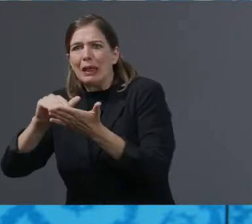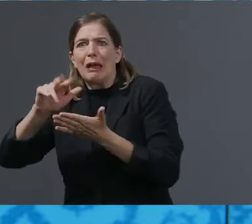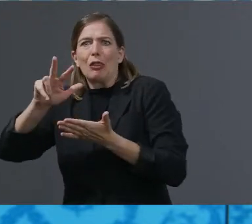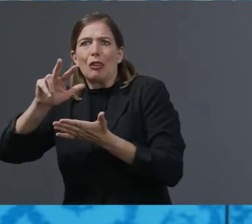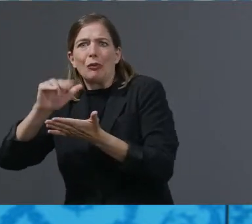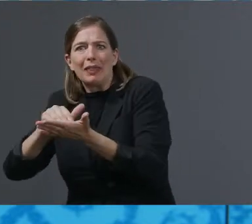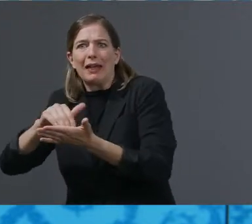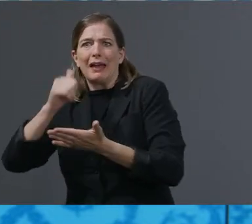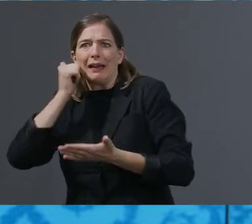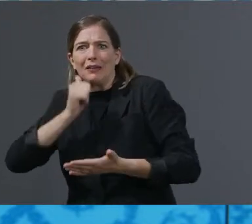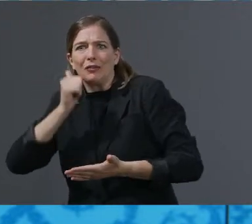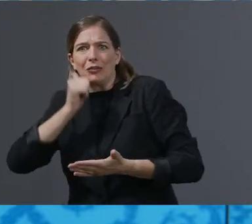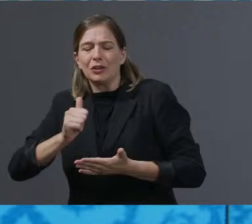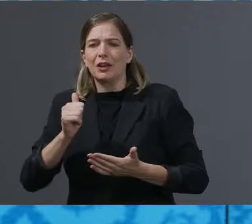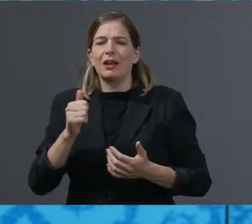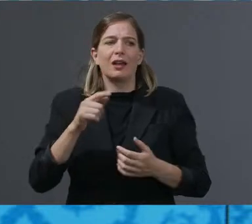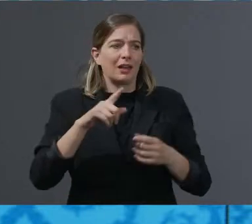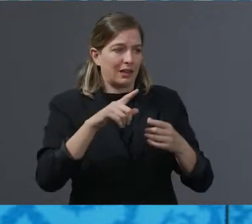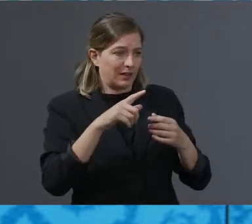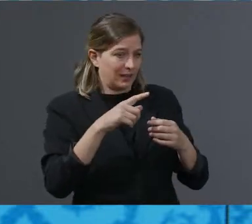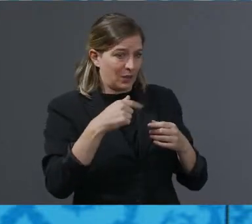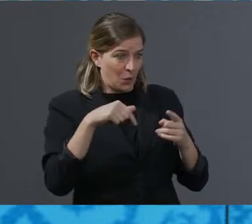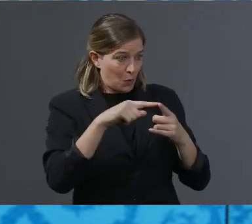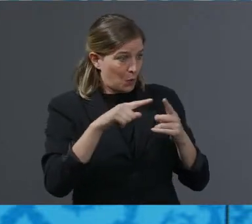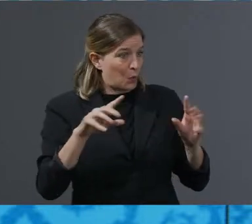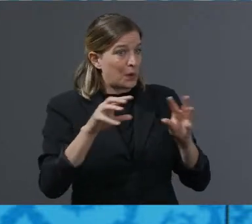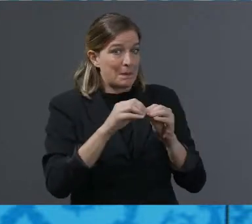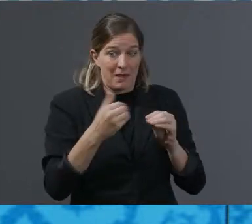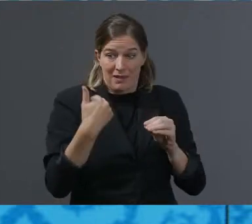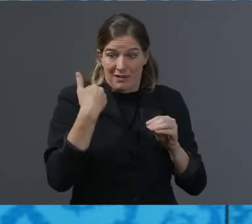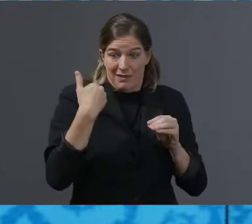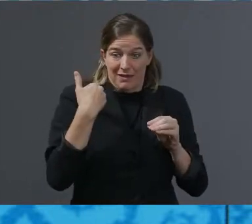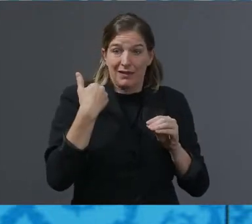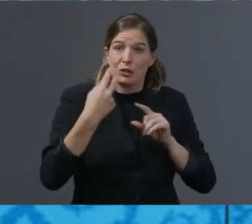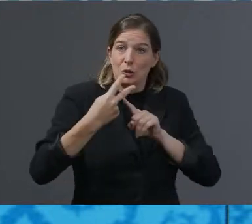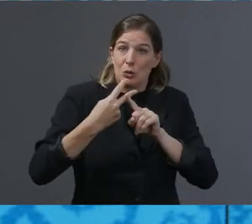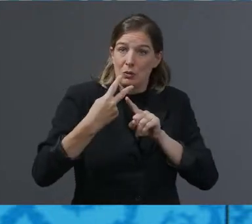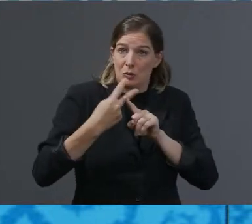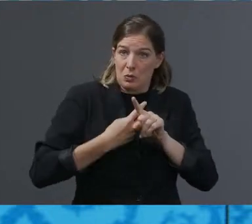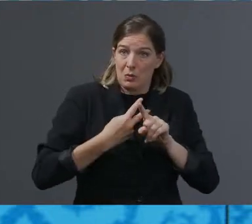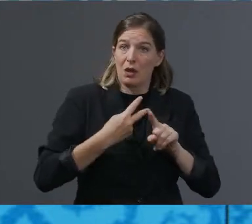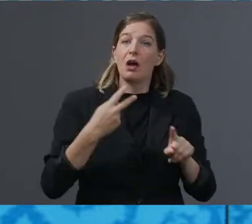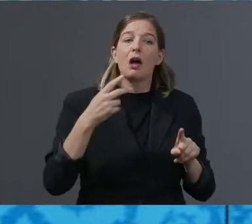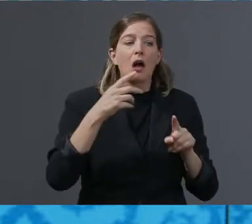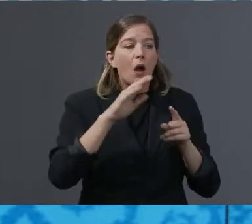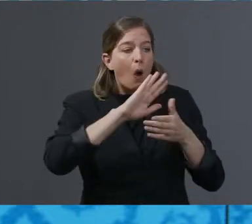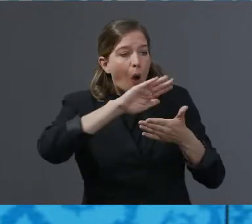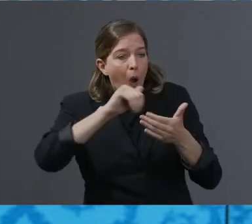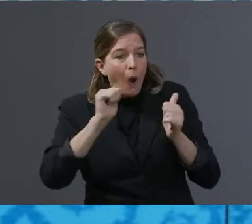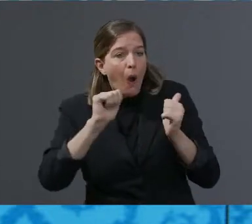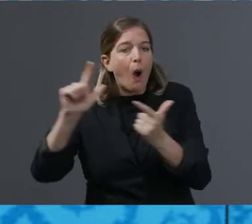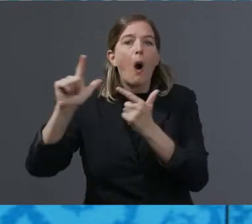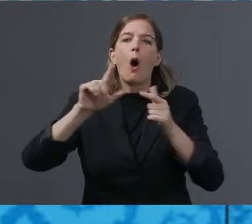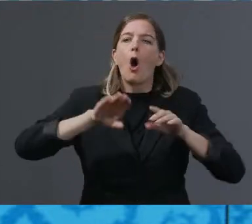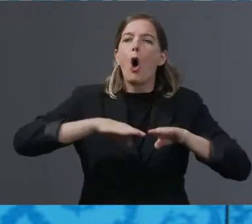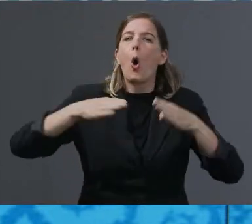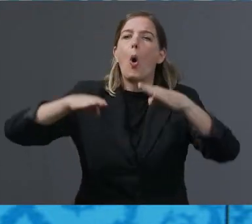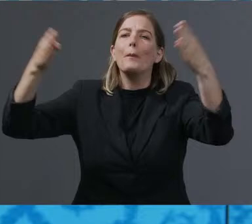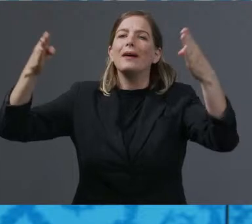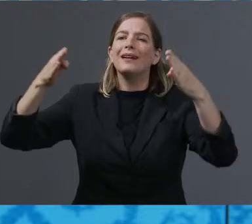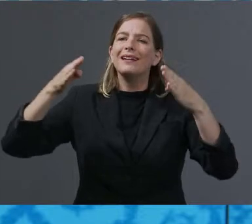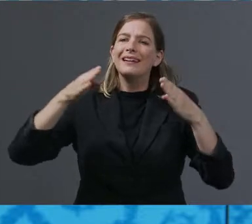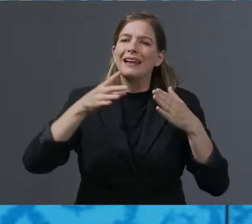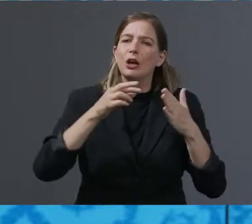ago, we met all 6 opening guidelines, barely in a couple cases, but we didn't meet them all. We're failing 4